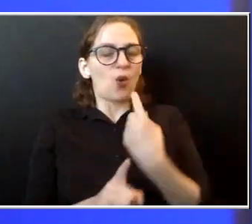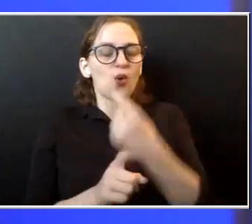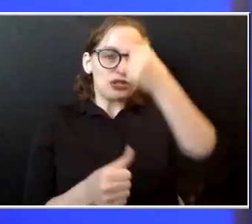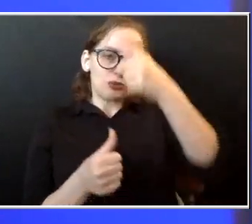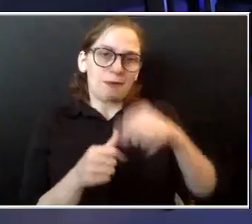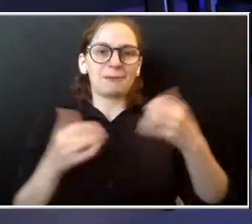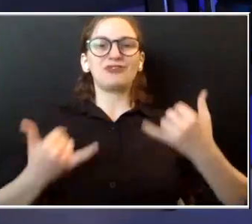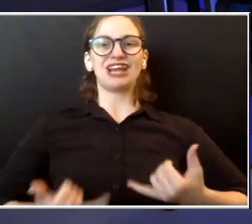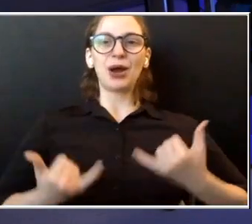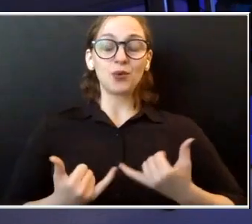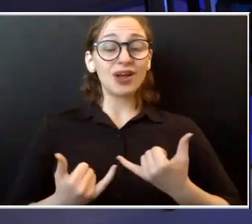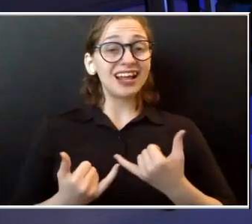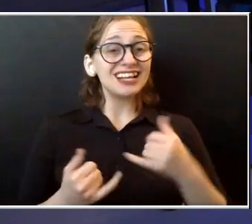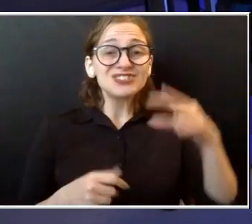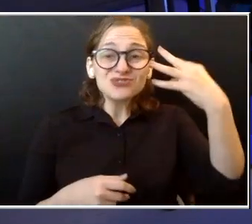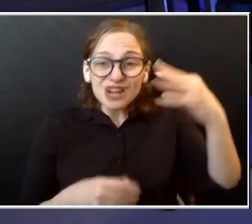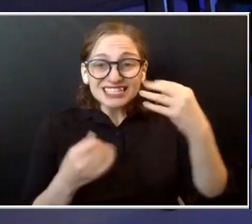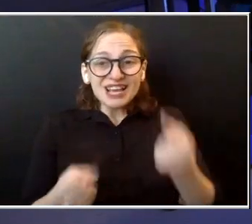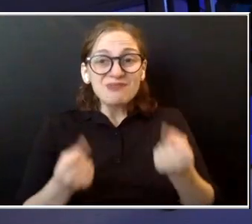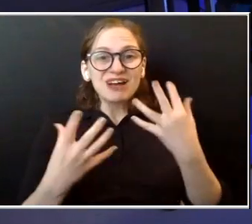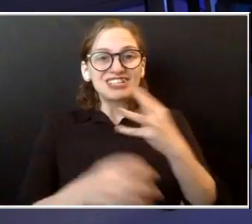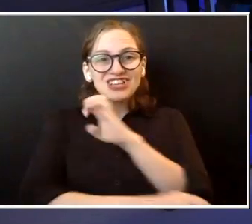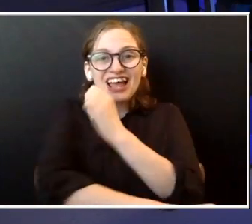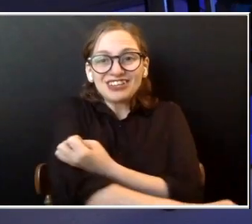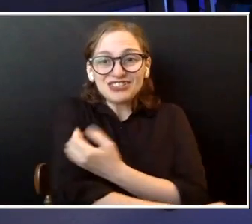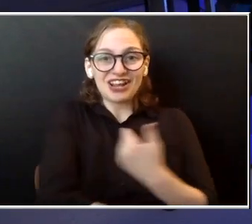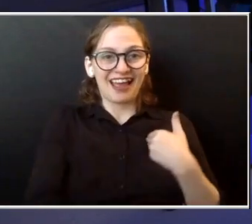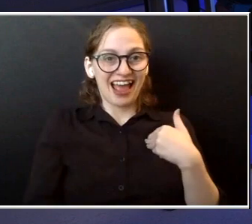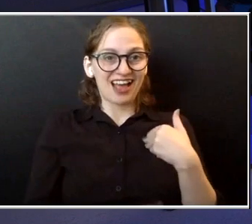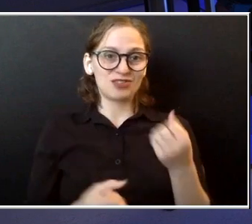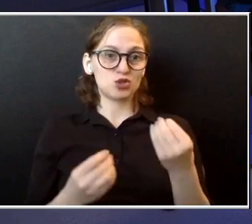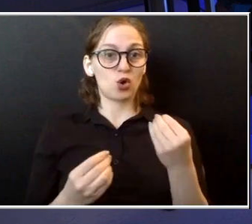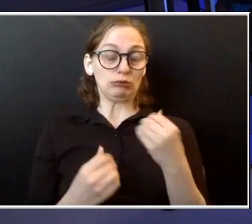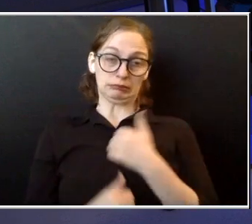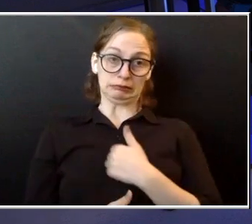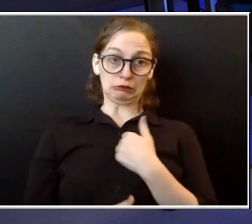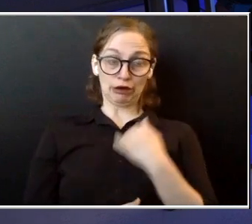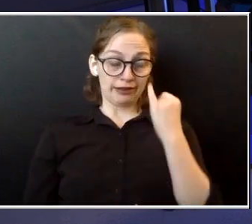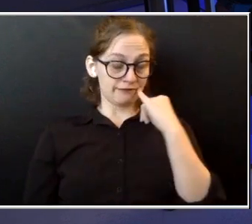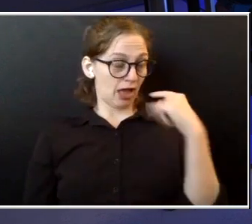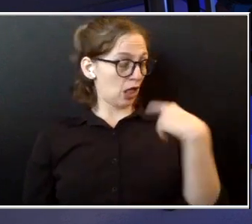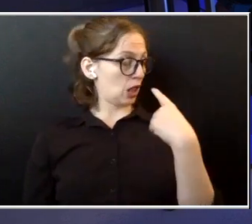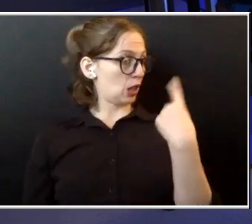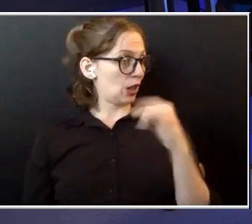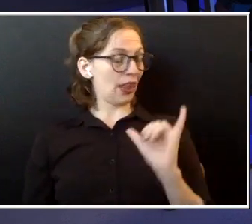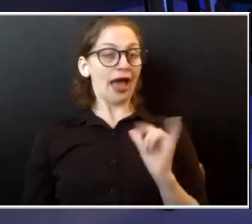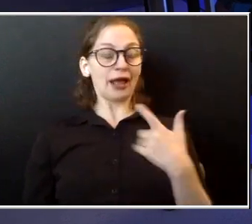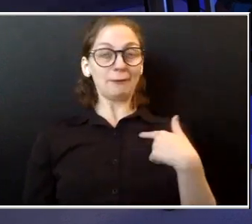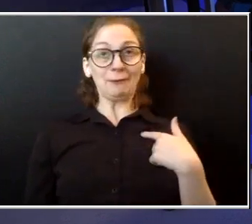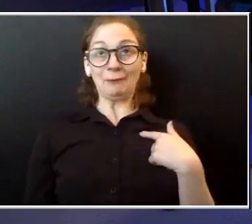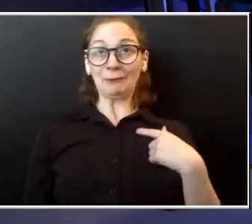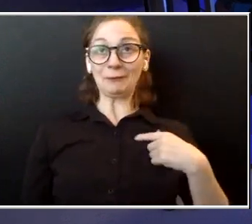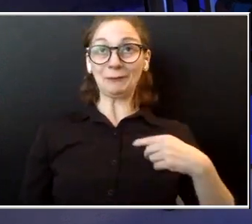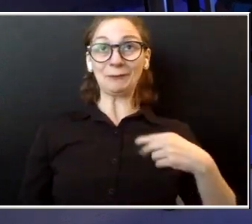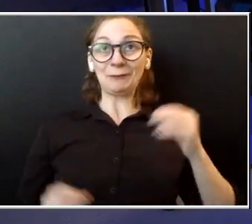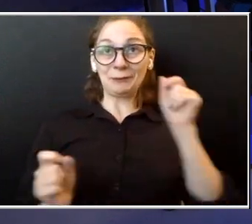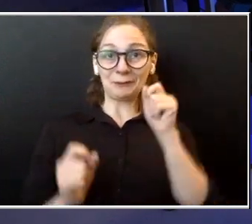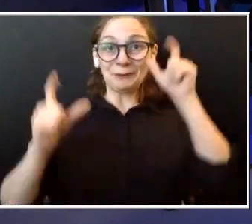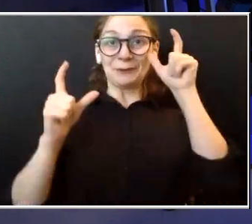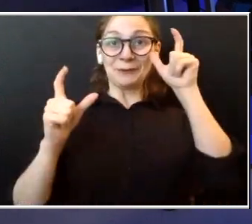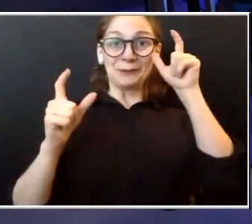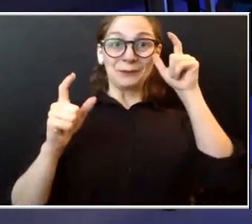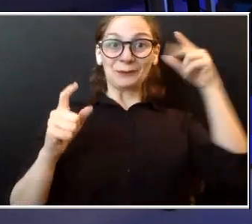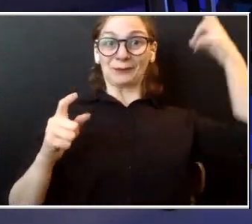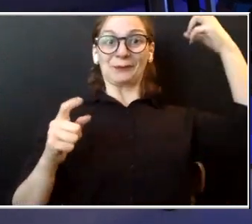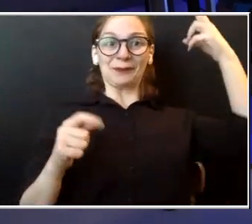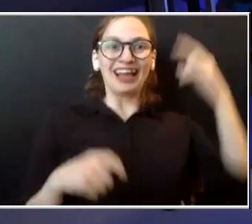Really. I'm sorry if I look like I'm on something, but it's like, You're just full of energy. Good, man.